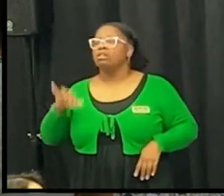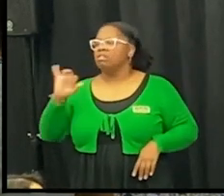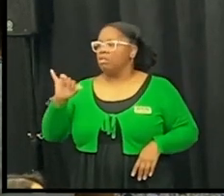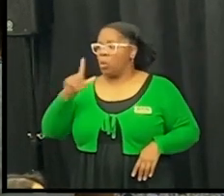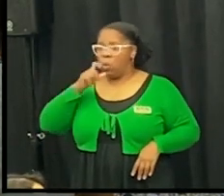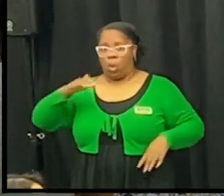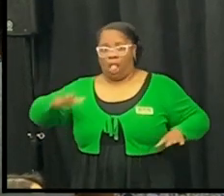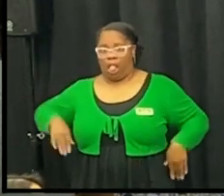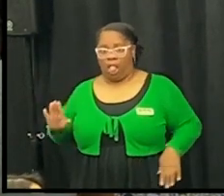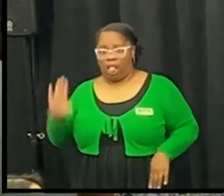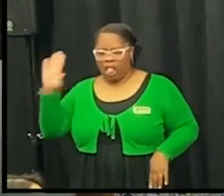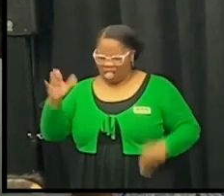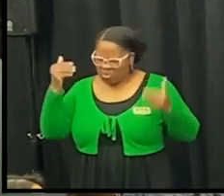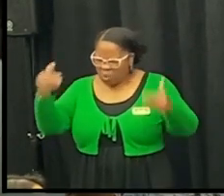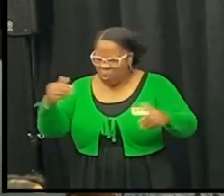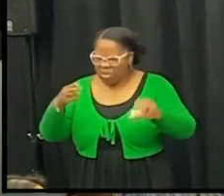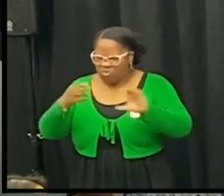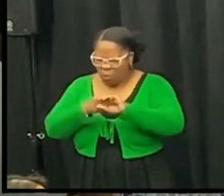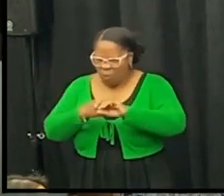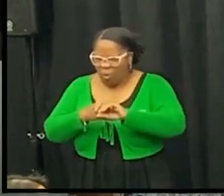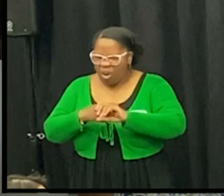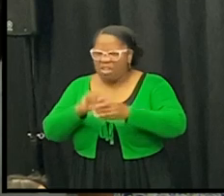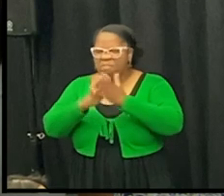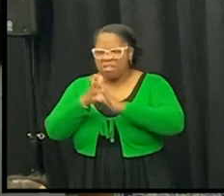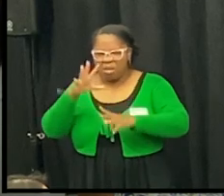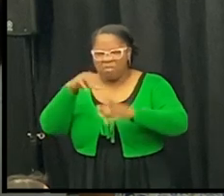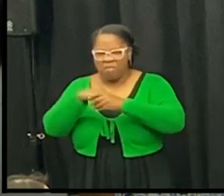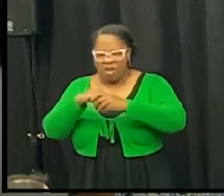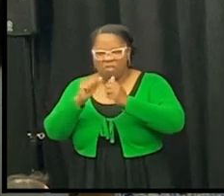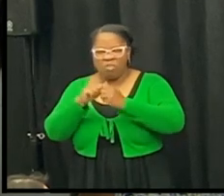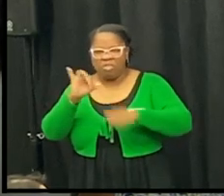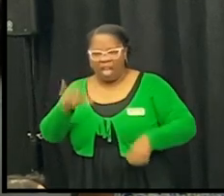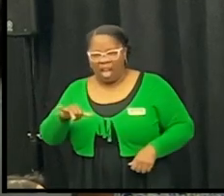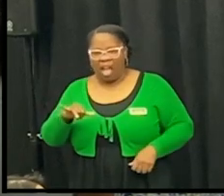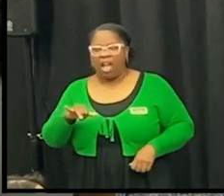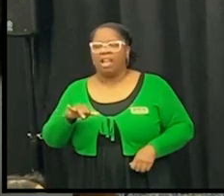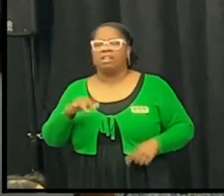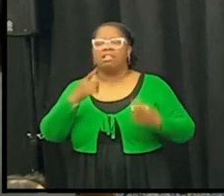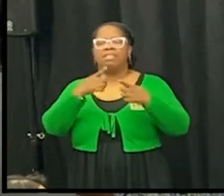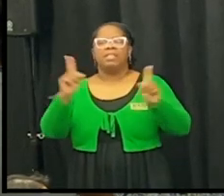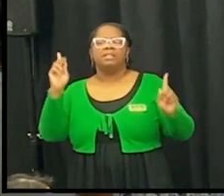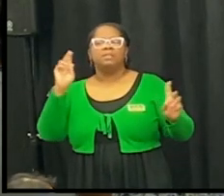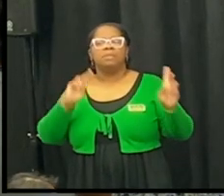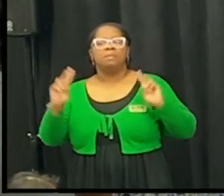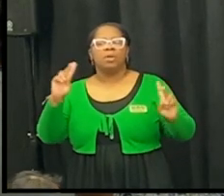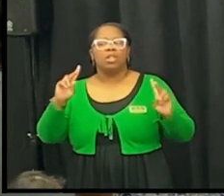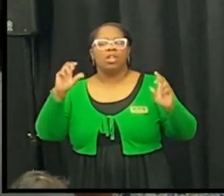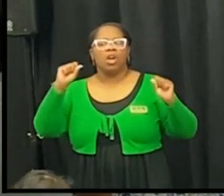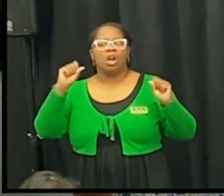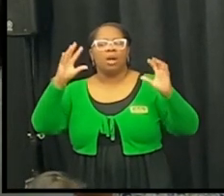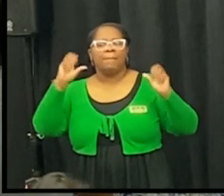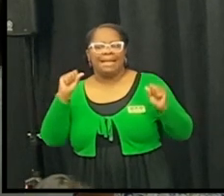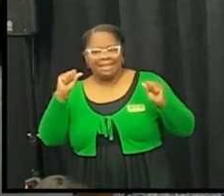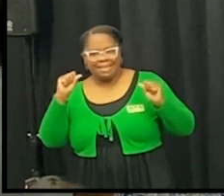aren't up, join. Become a part of it. These people are amazing. And